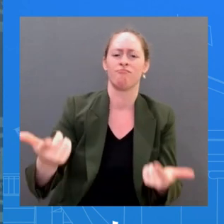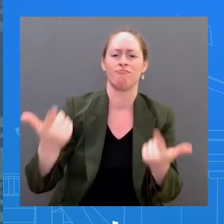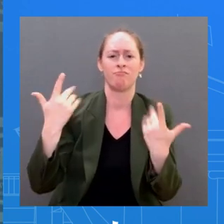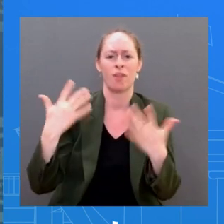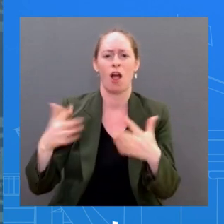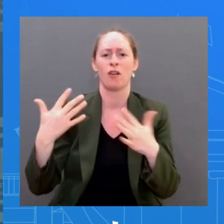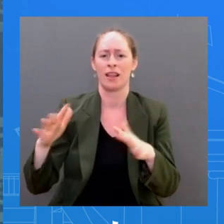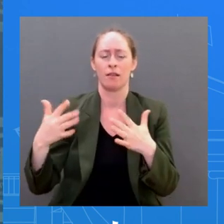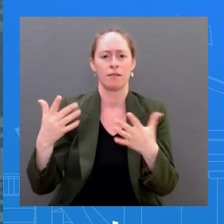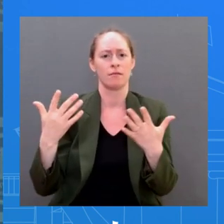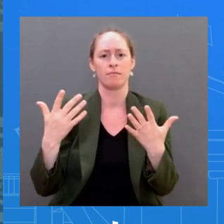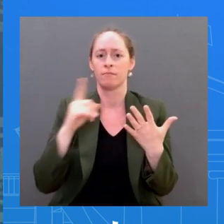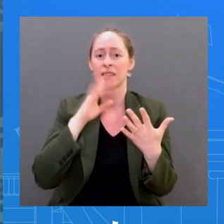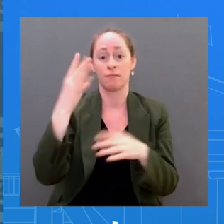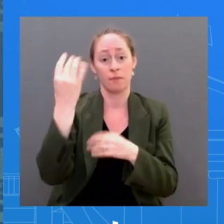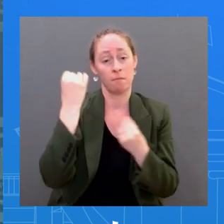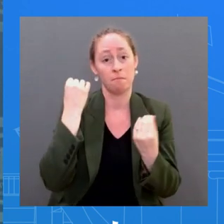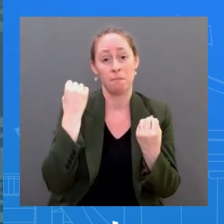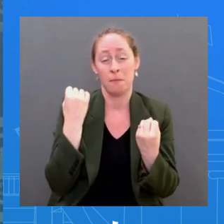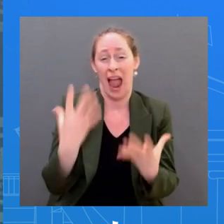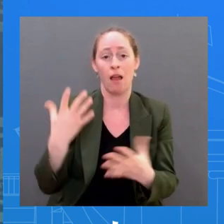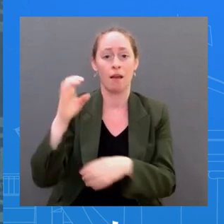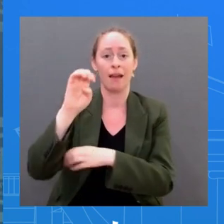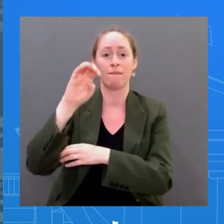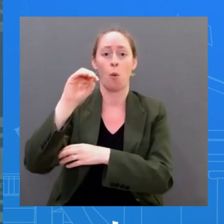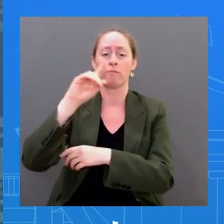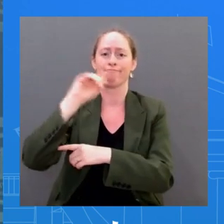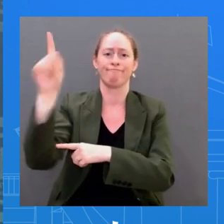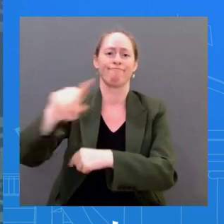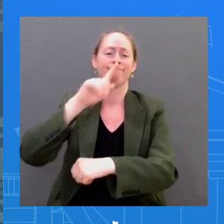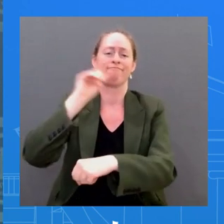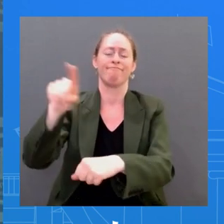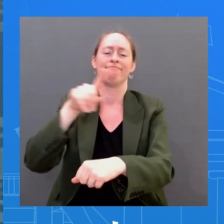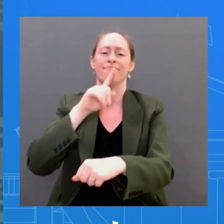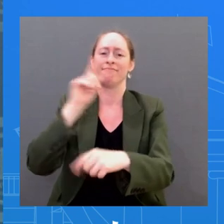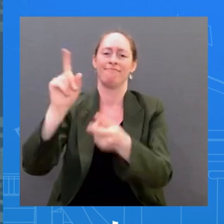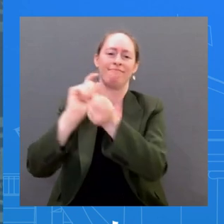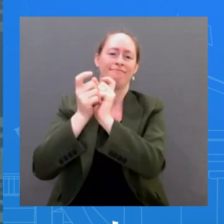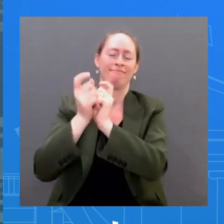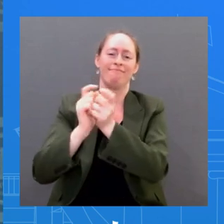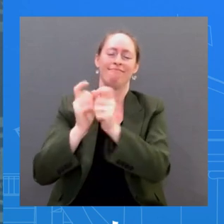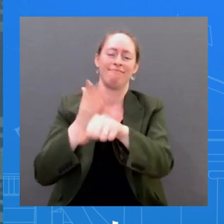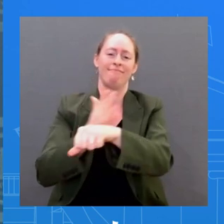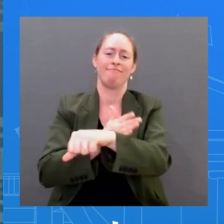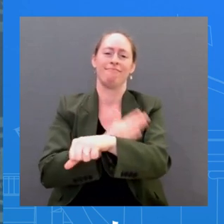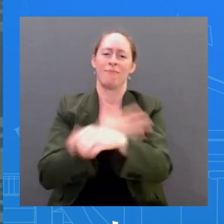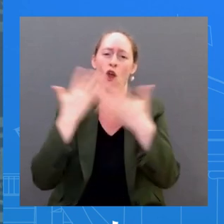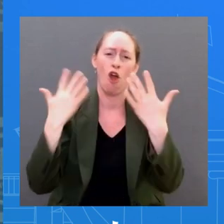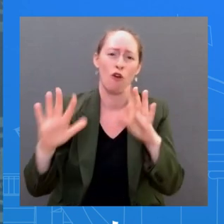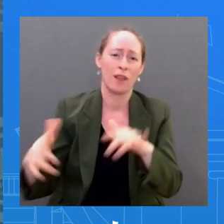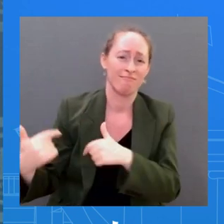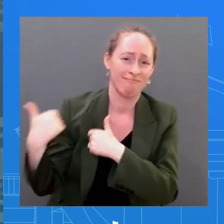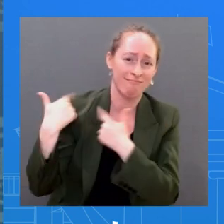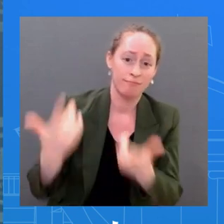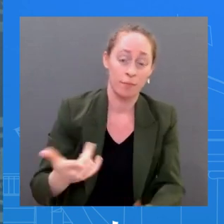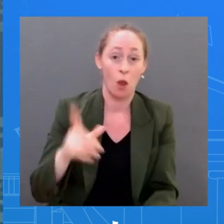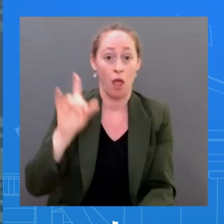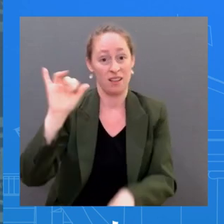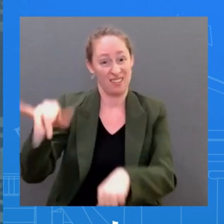at this time of their presidency. And when he was senator, he was talking about this